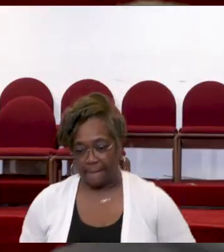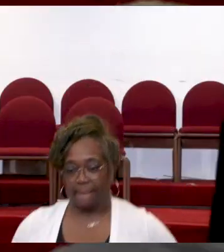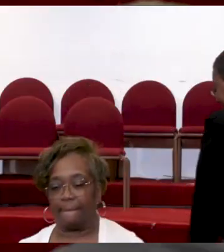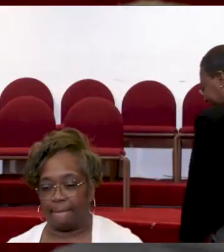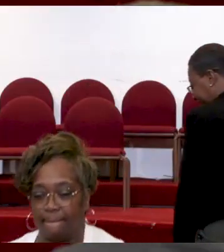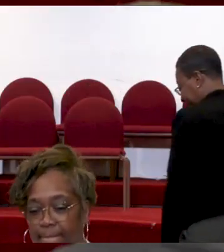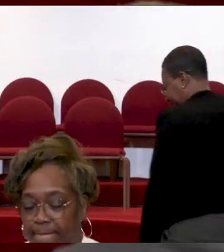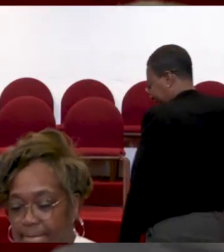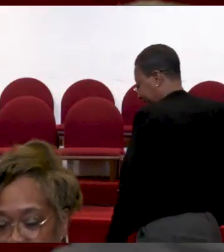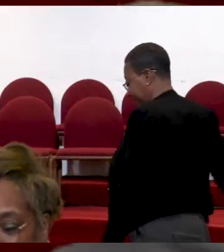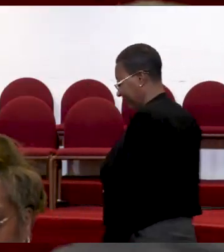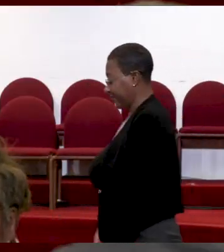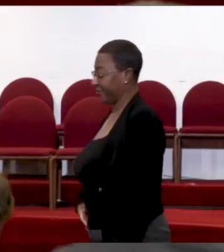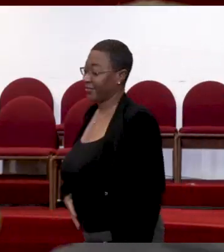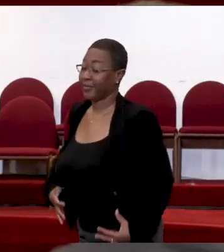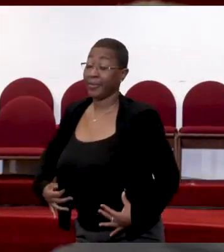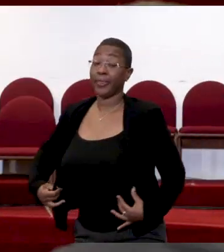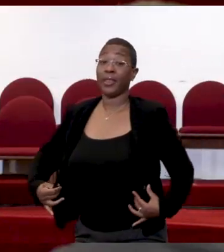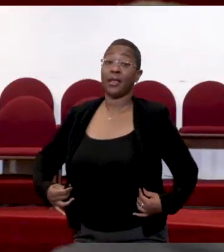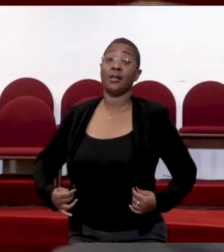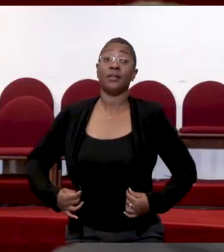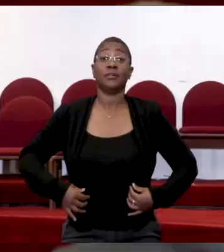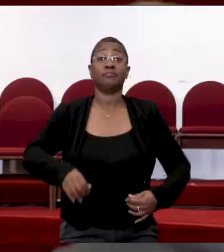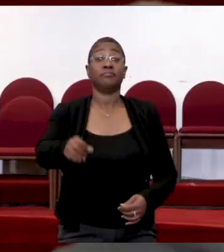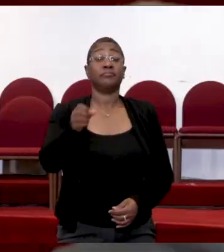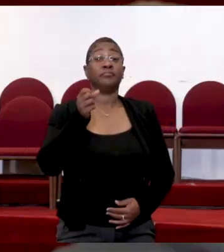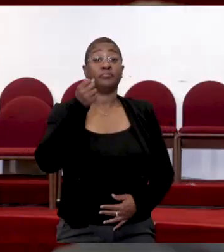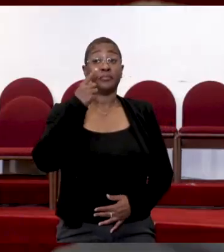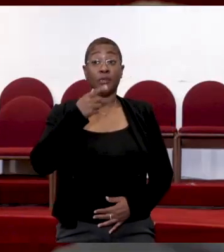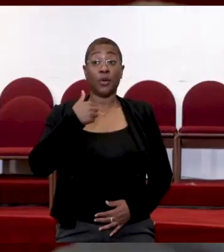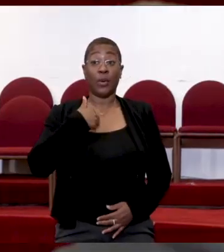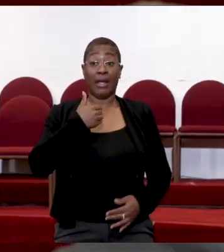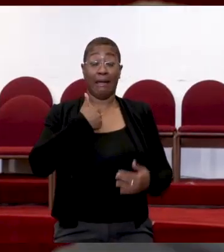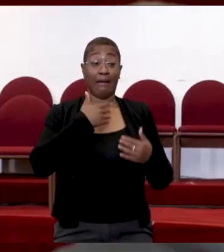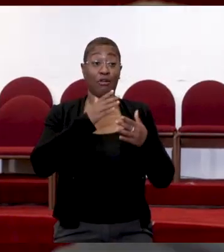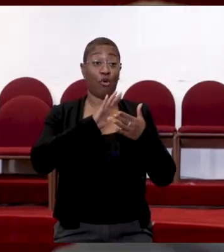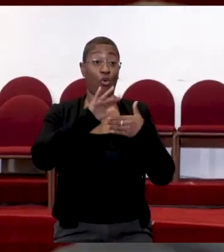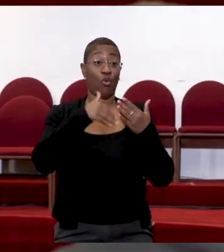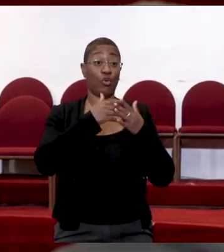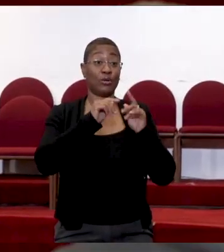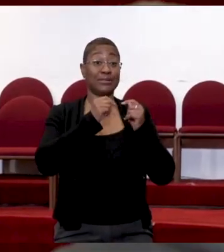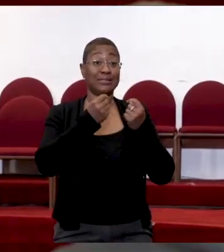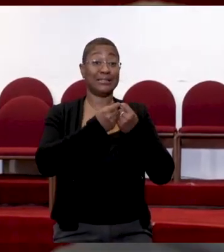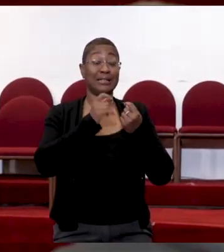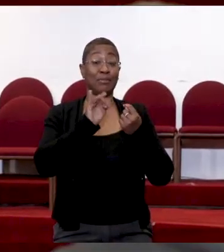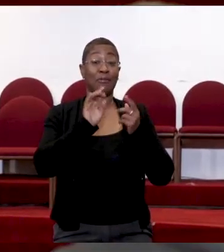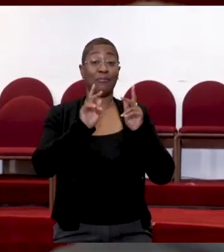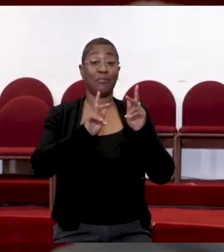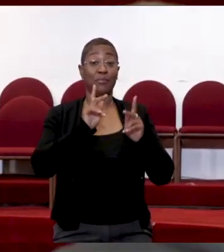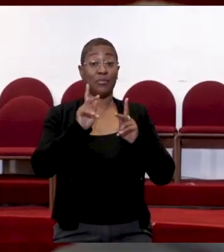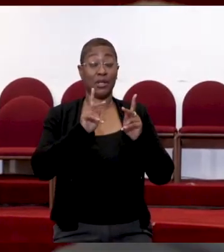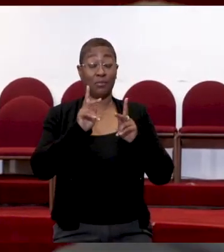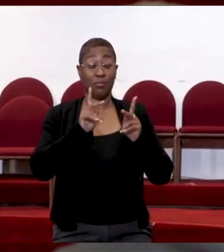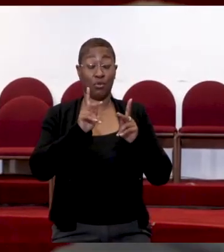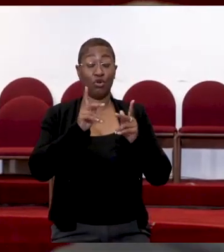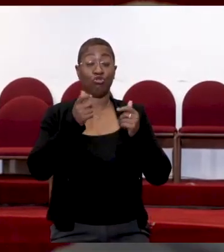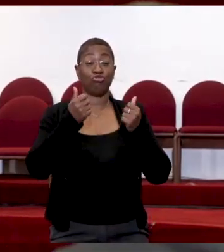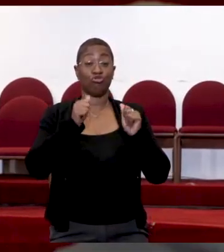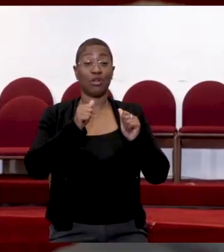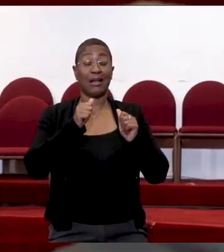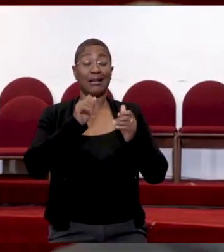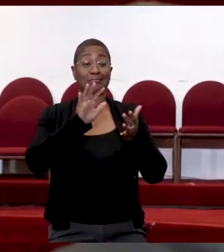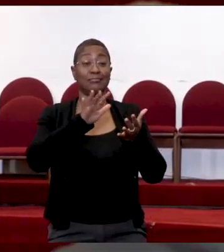was improperly turned down. We had just whole teams of people who were in basements trying to get the FEMA funds.